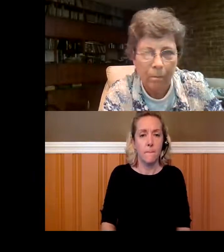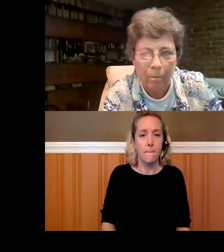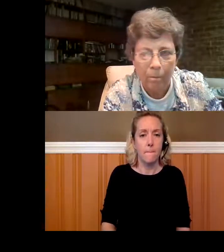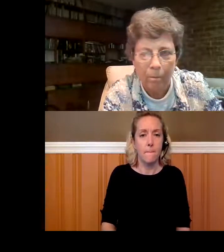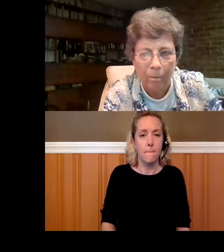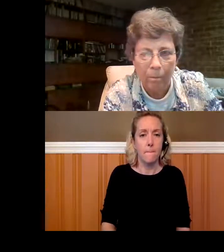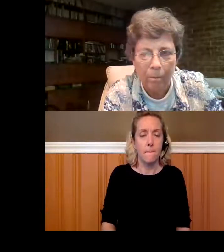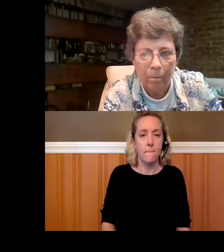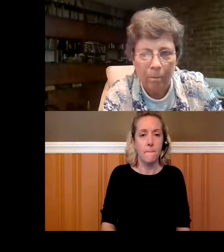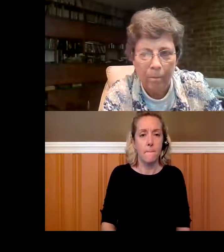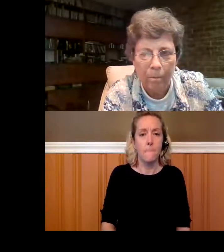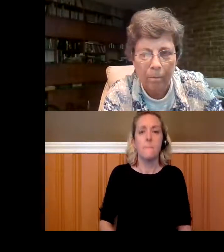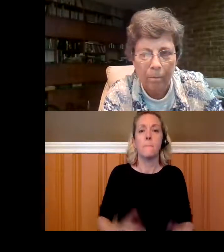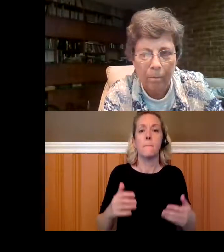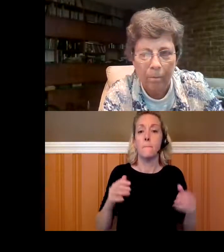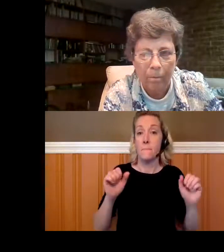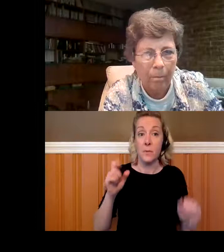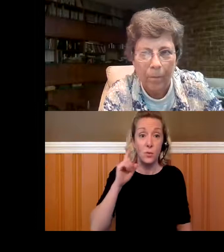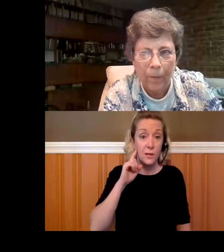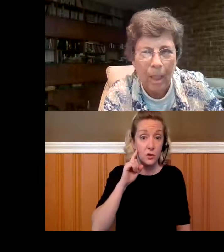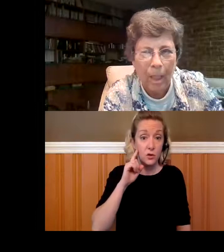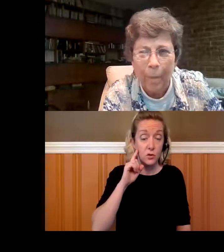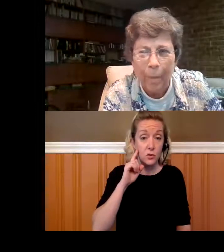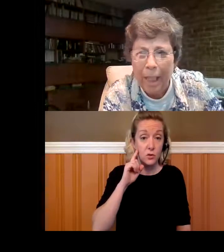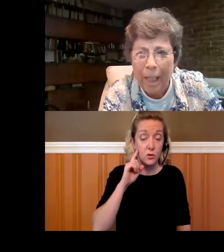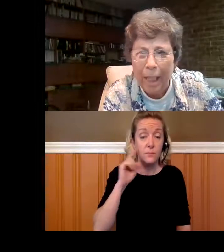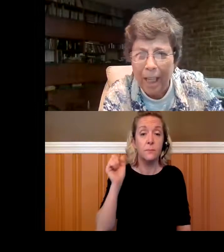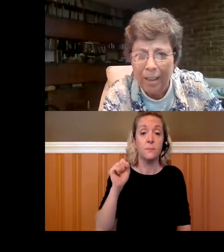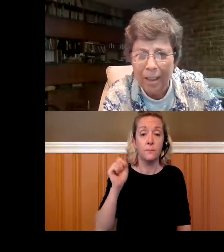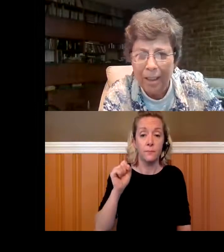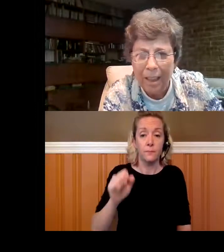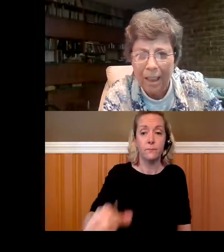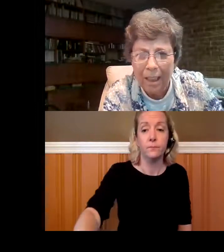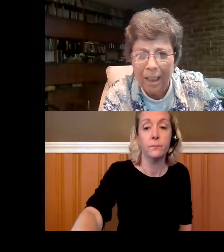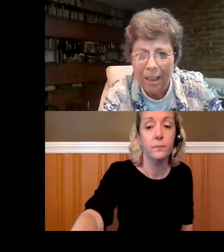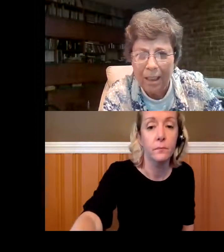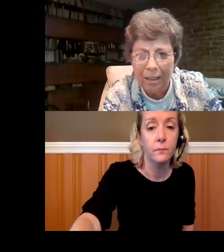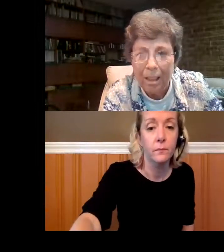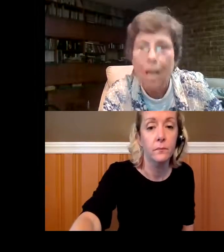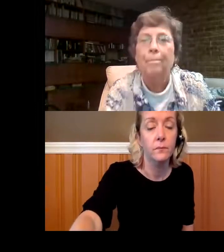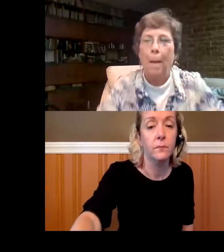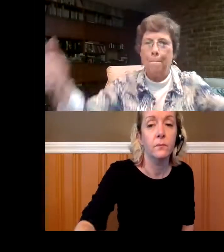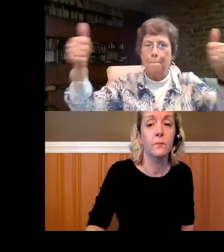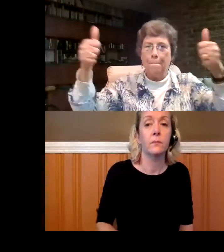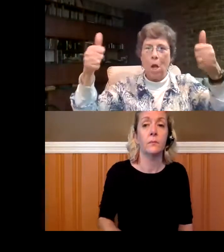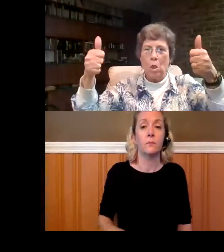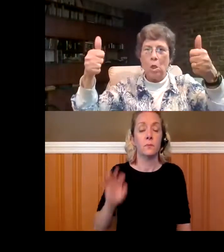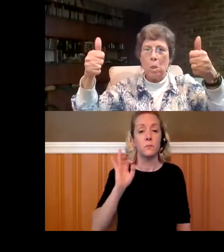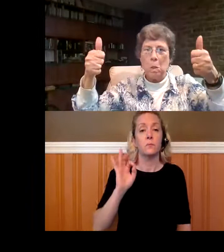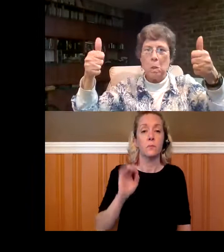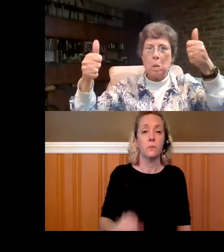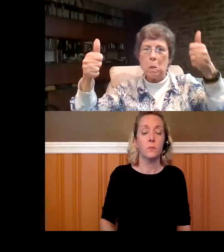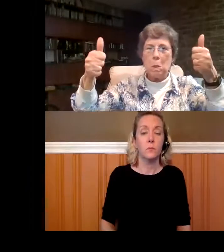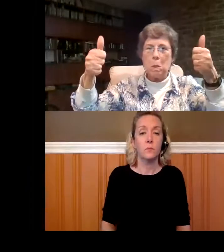John became completely blind. Can anybody hear that? Lost most of his hearing. Yep. Yes. We're good now. Yes, we can hear. Radio